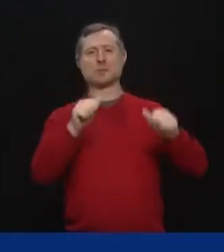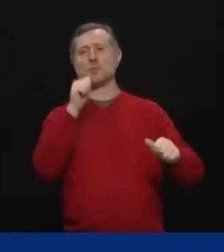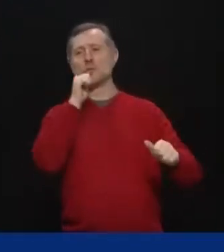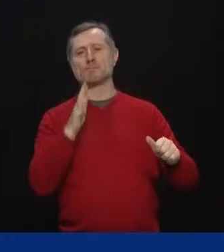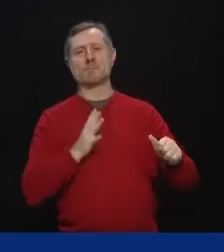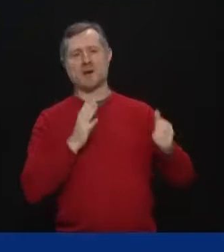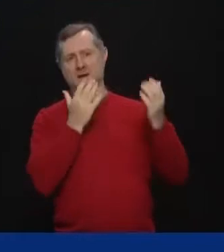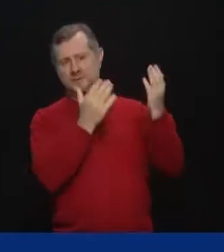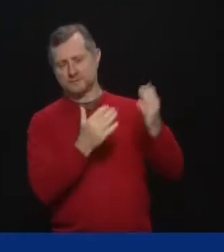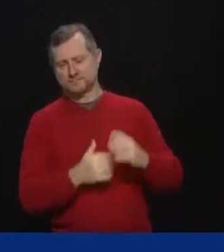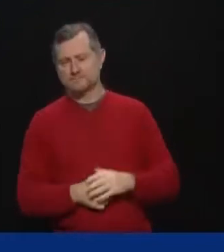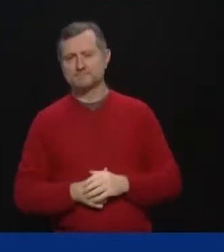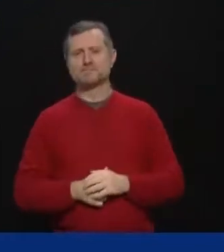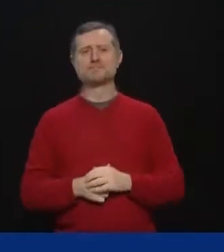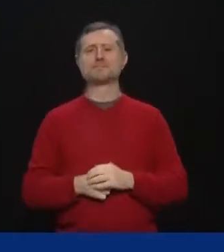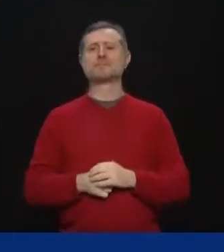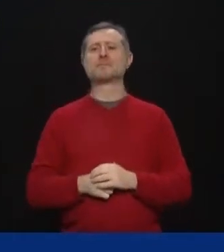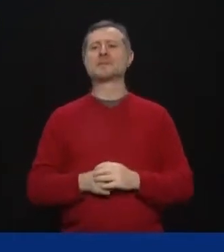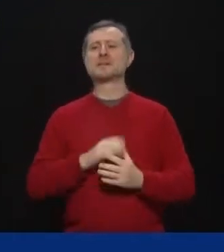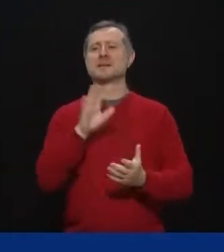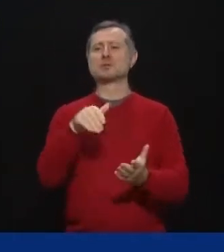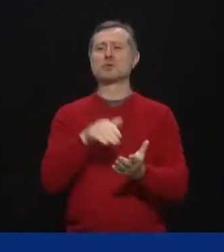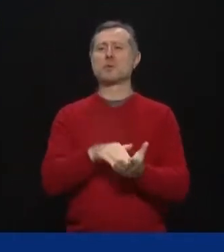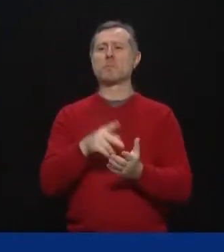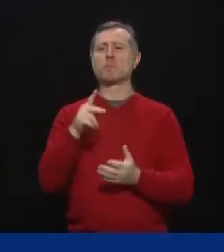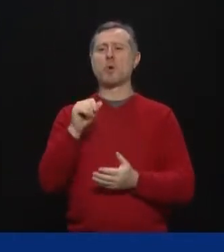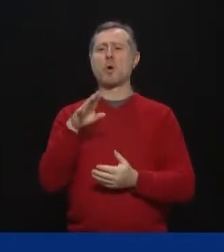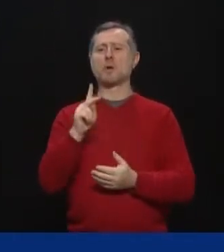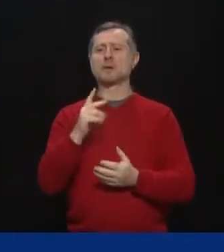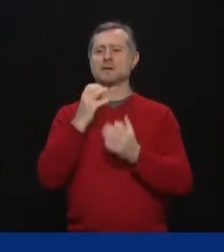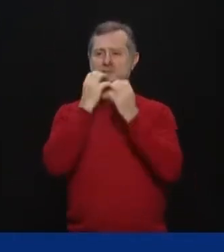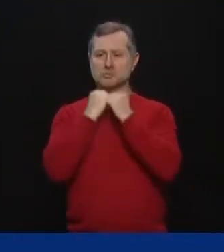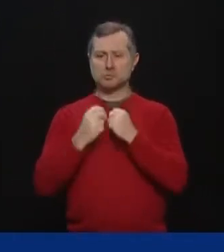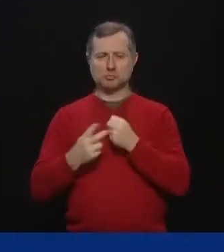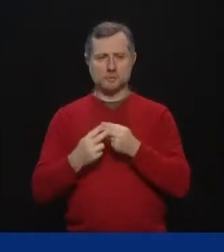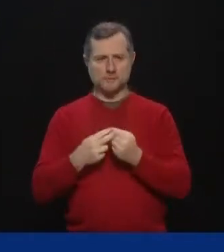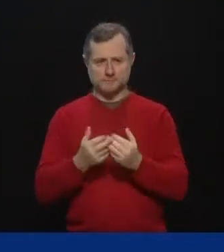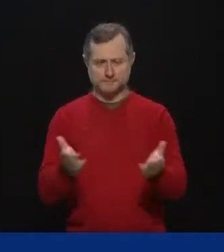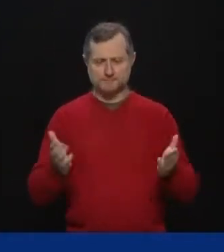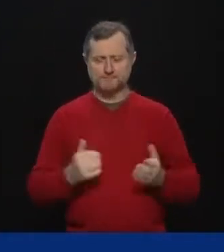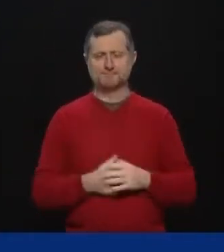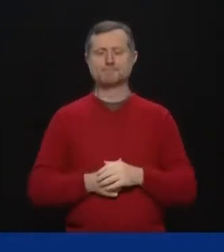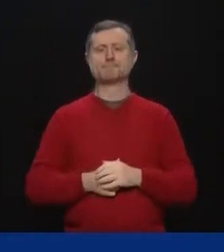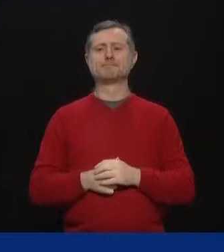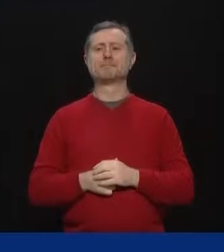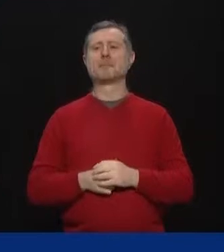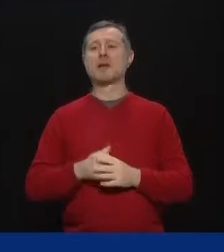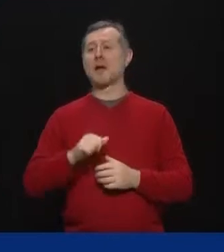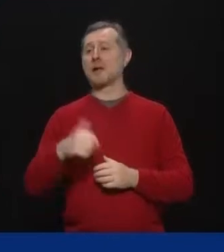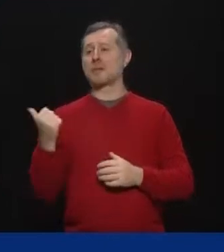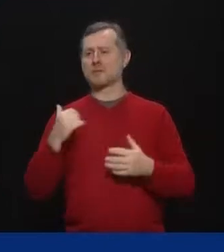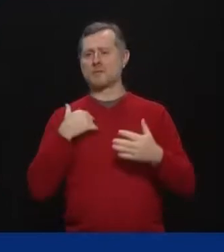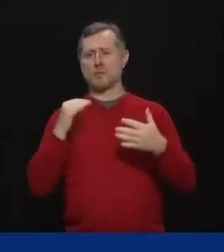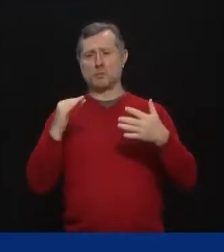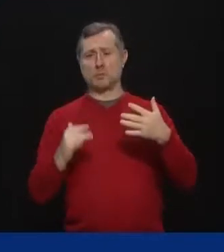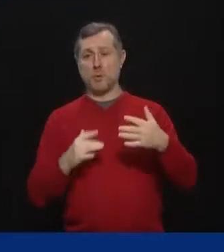very much. The Central Park Conservancy is here. I know we've got some other elected. Oh, here's our other electeds. Oh, my gosh.